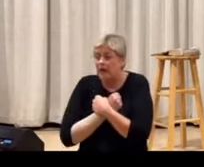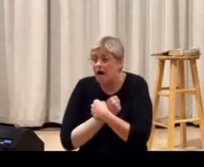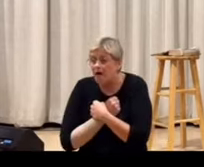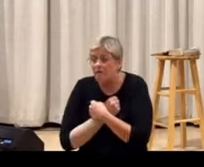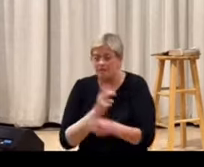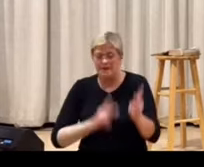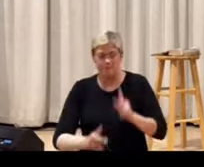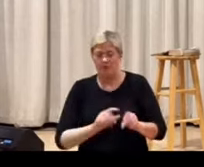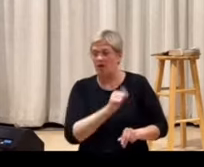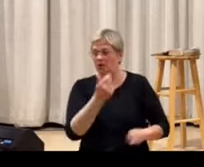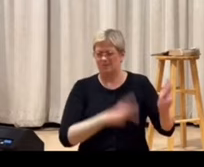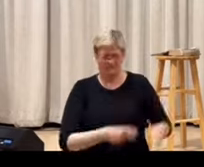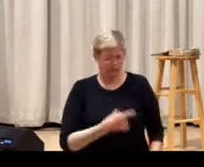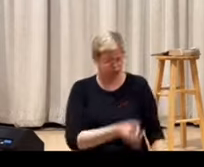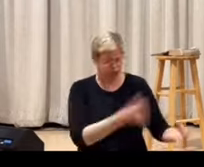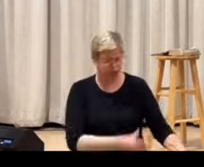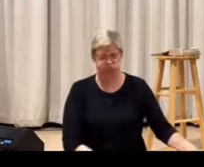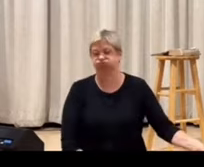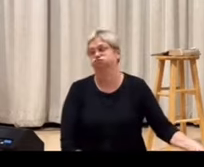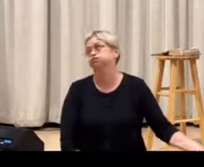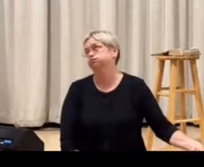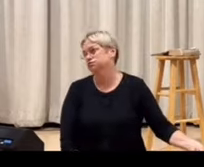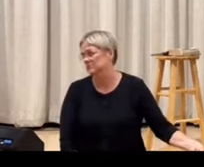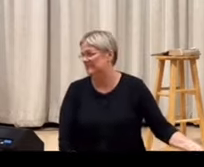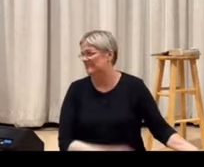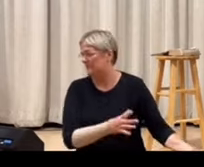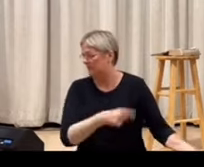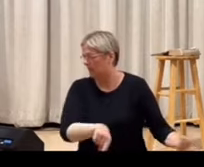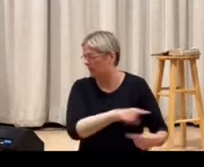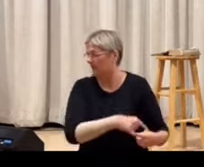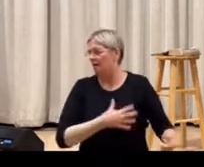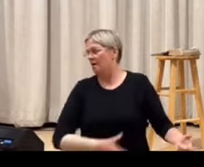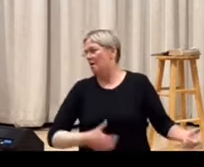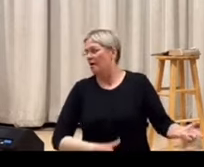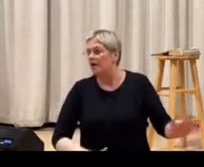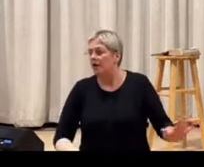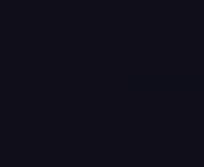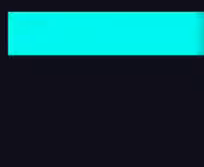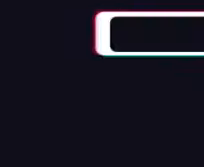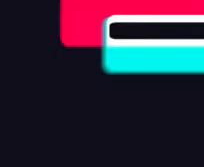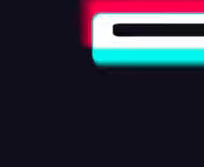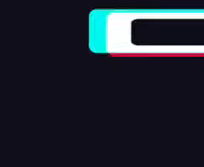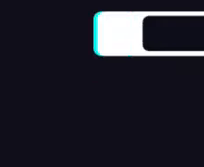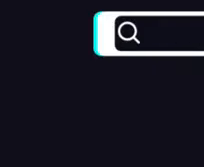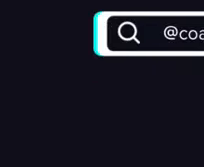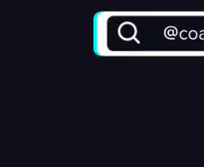the unlovable that are within your circle? On the way that you forgive